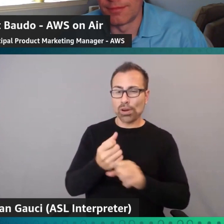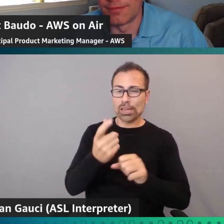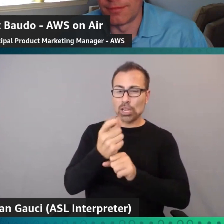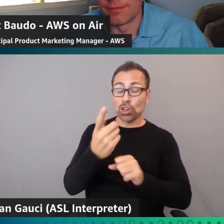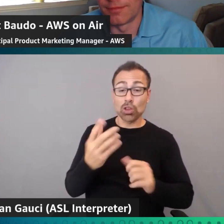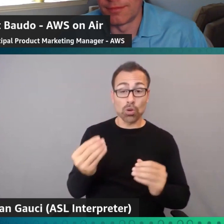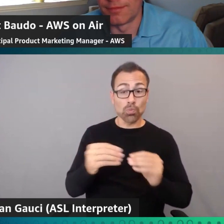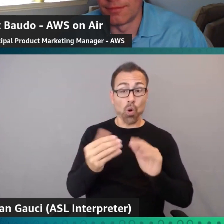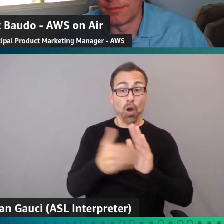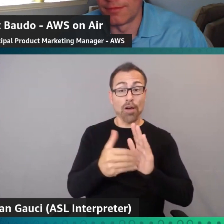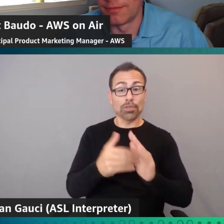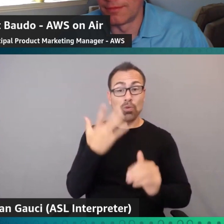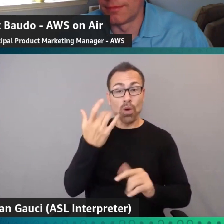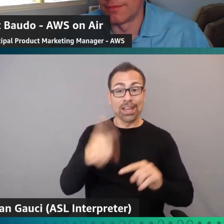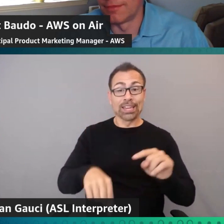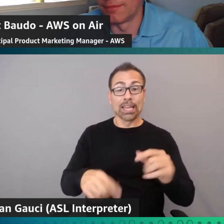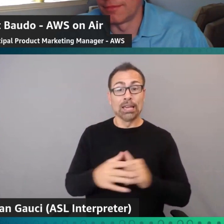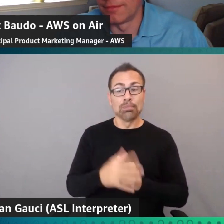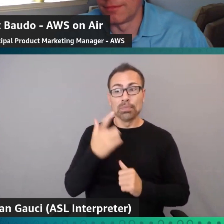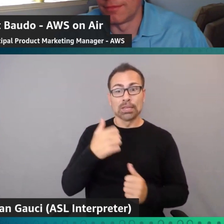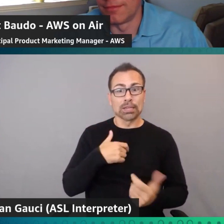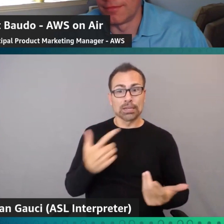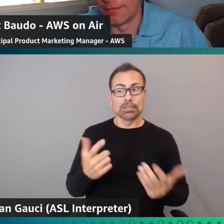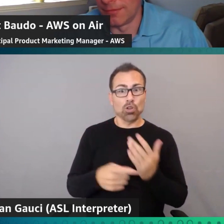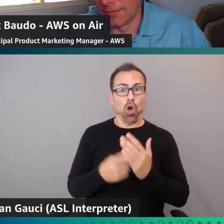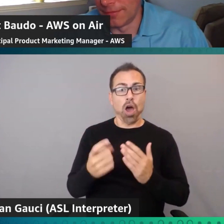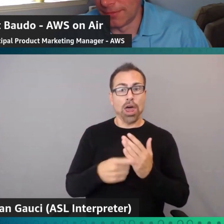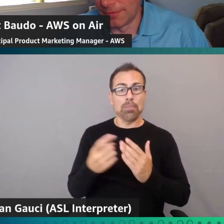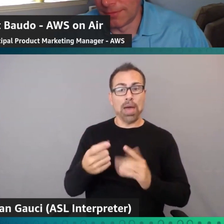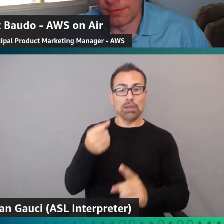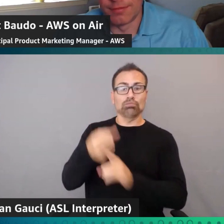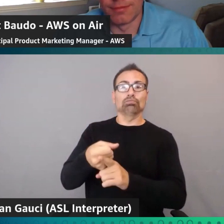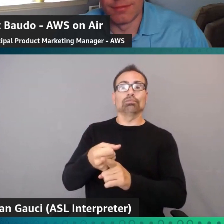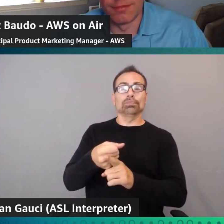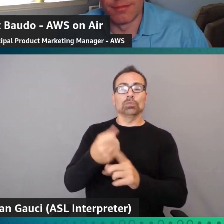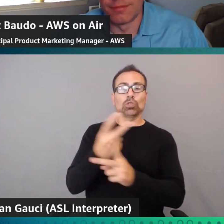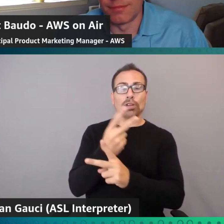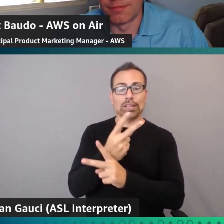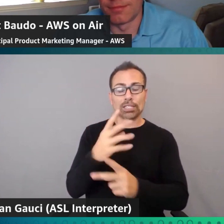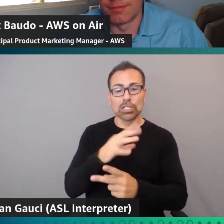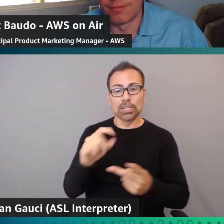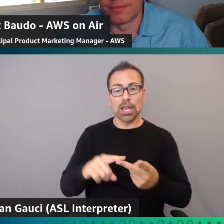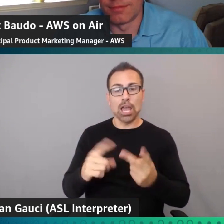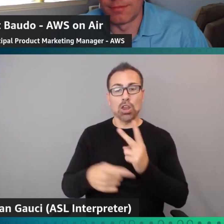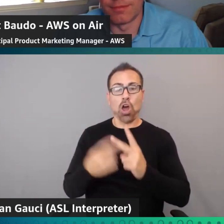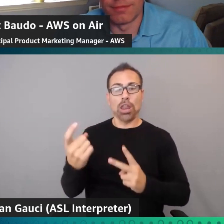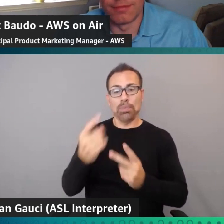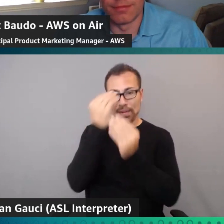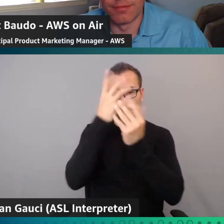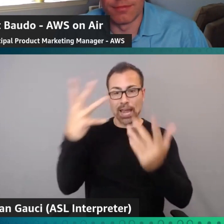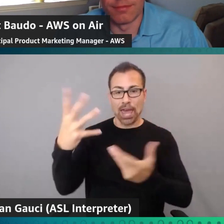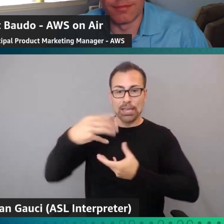one is automated footprint calculation, and two is automated data ingestion and reporting pieces.